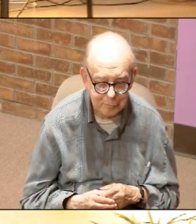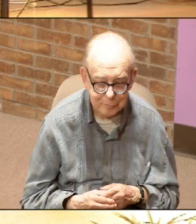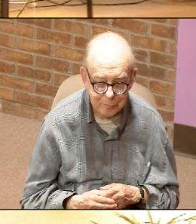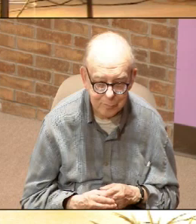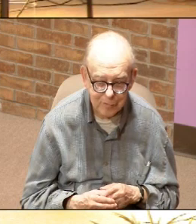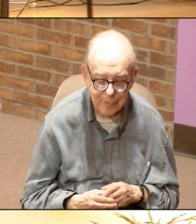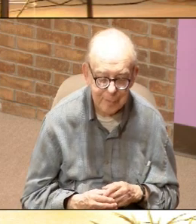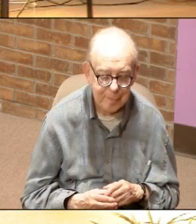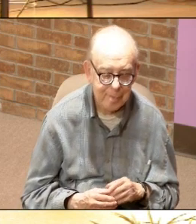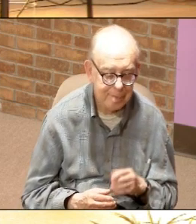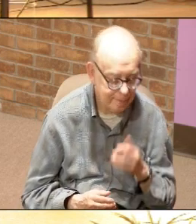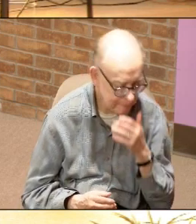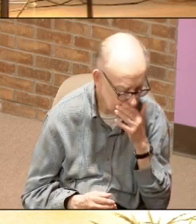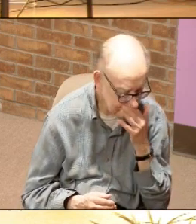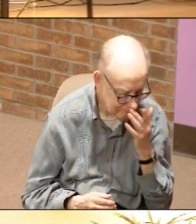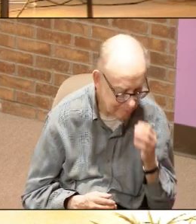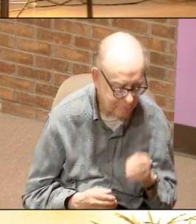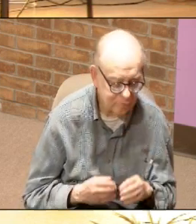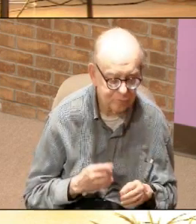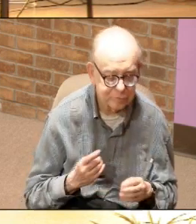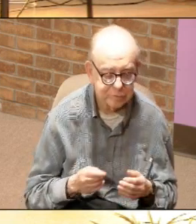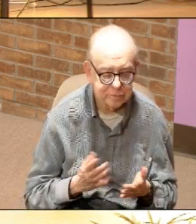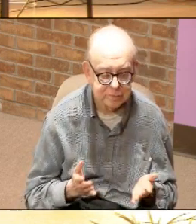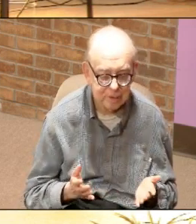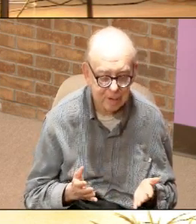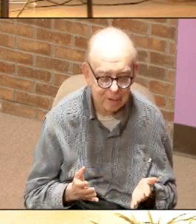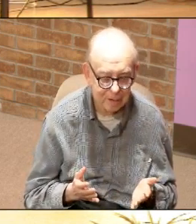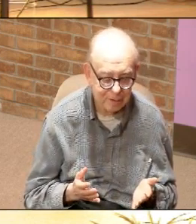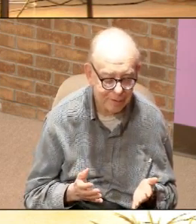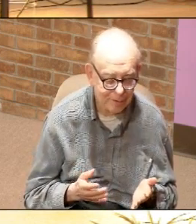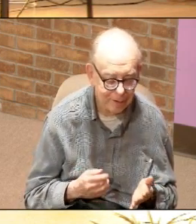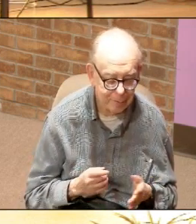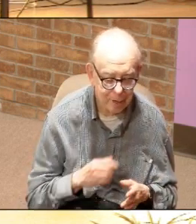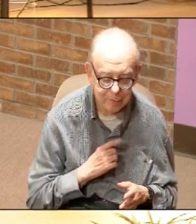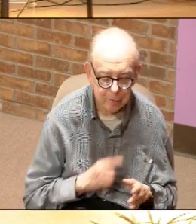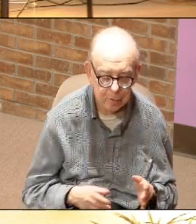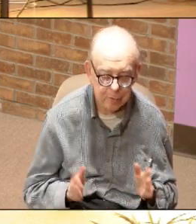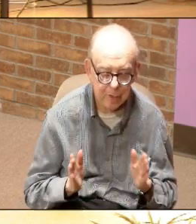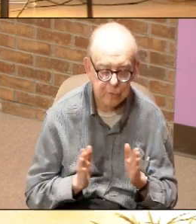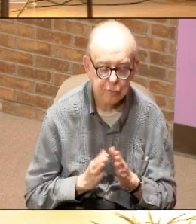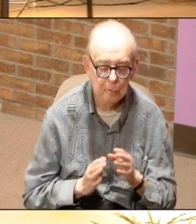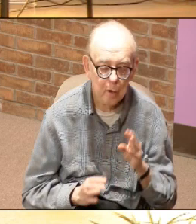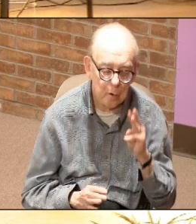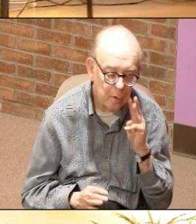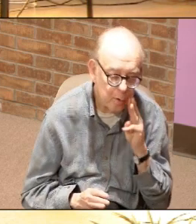you. He keeps thinking that the Lord's in that little whisper.